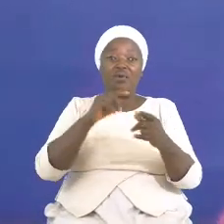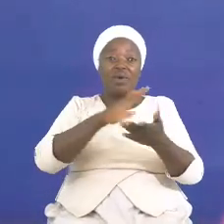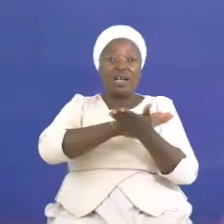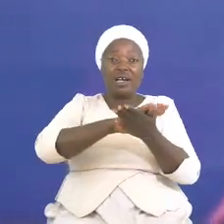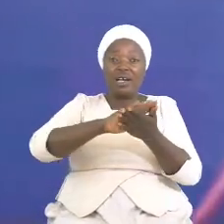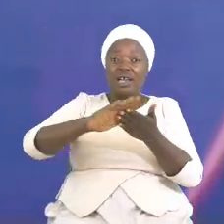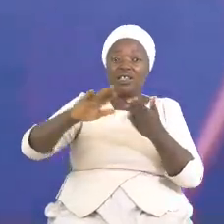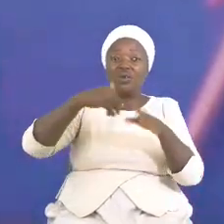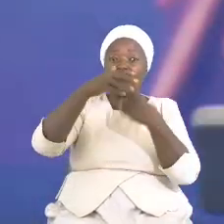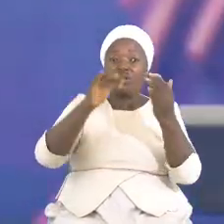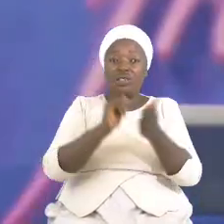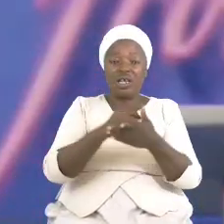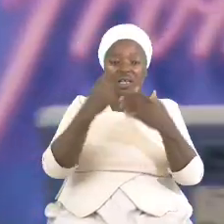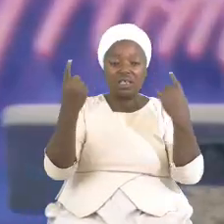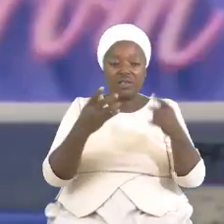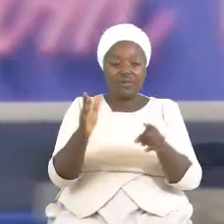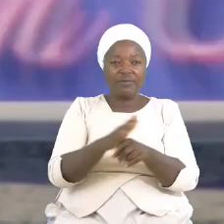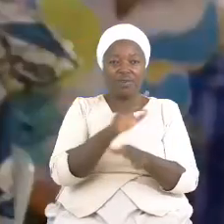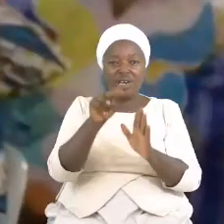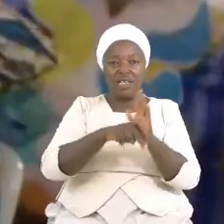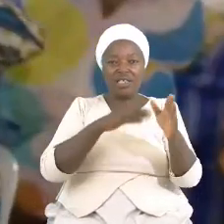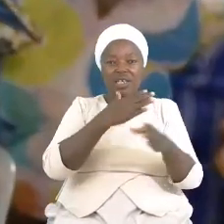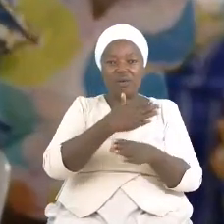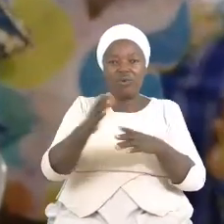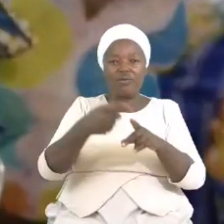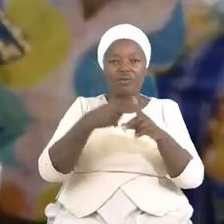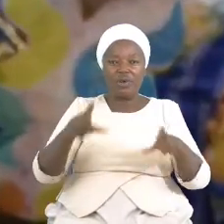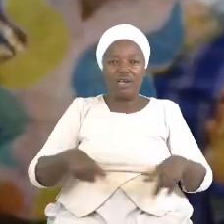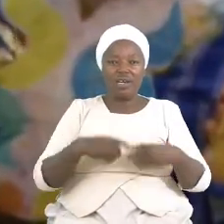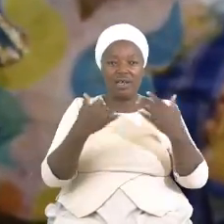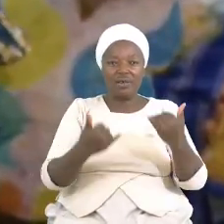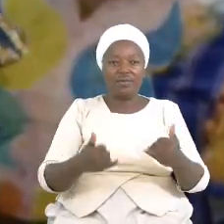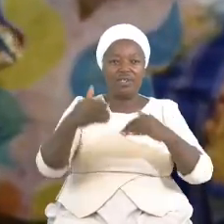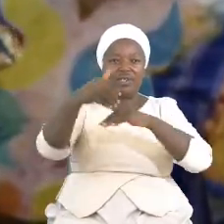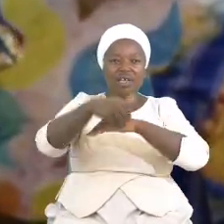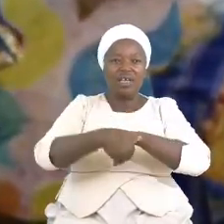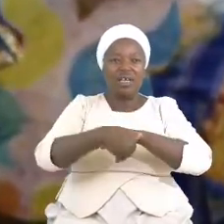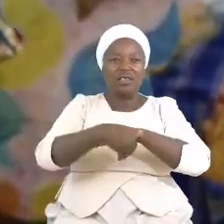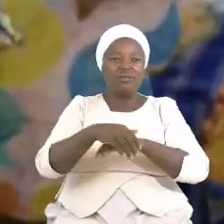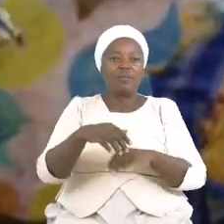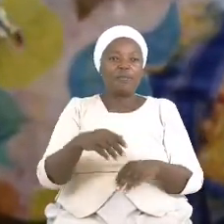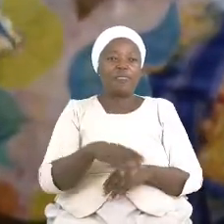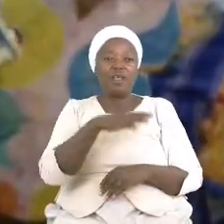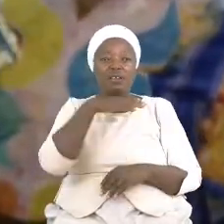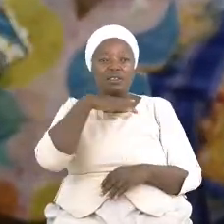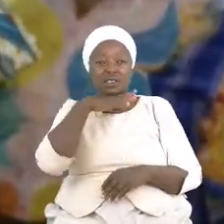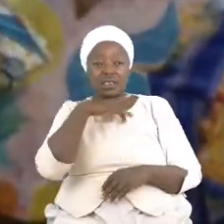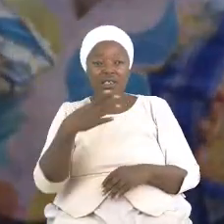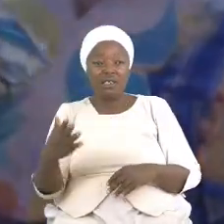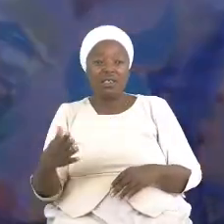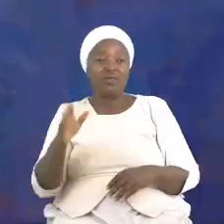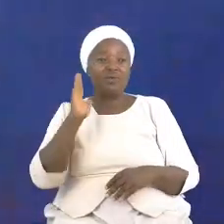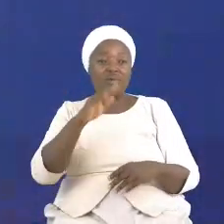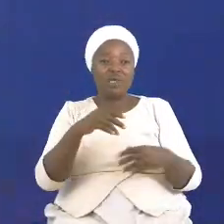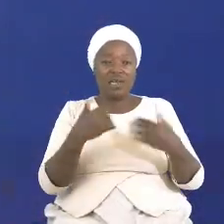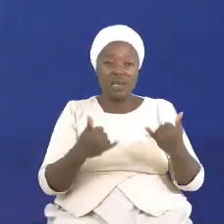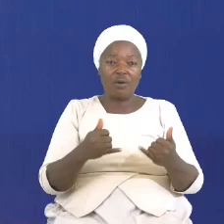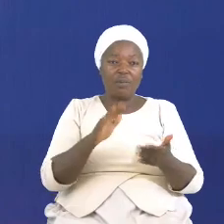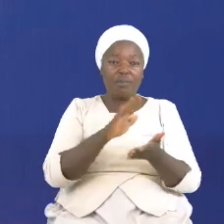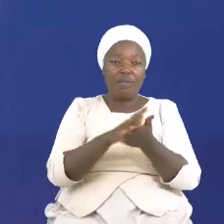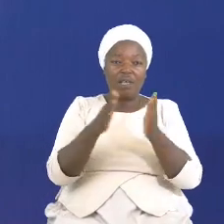sinfulness away from your life tonight. Defilement will become something of the